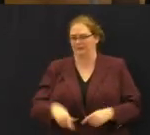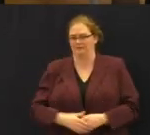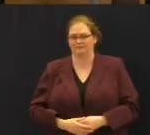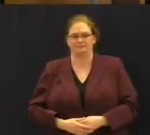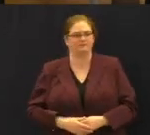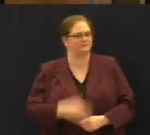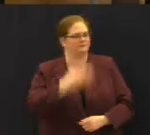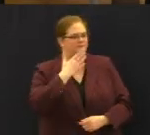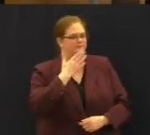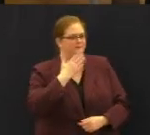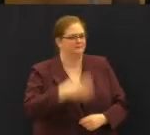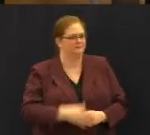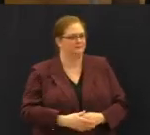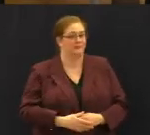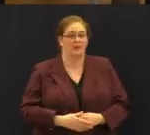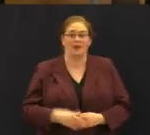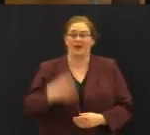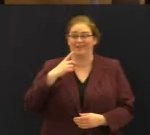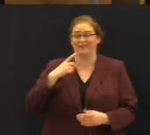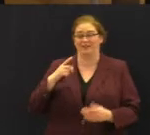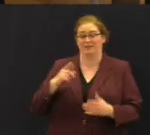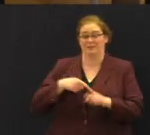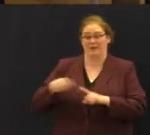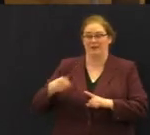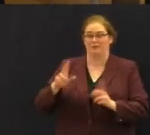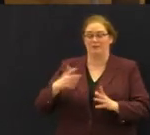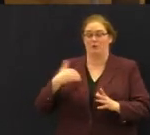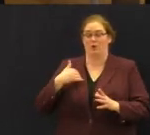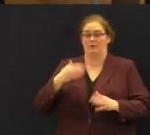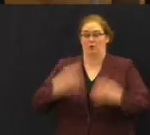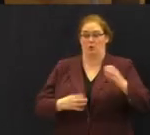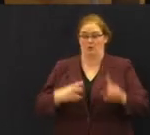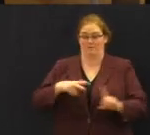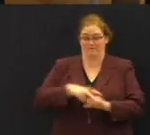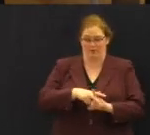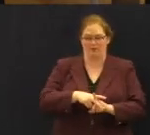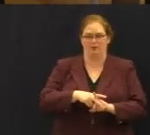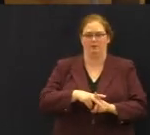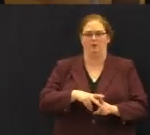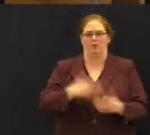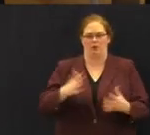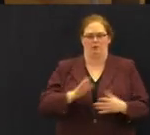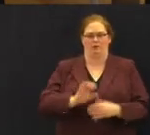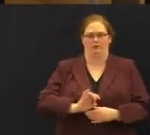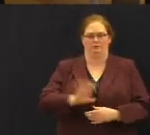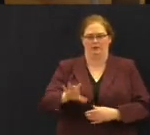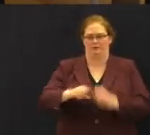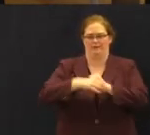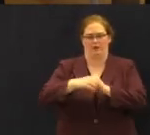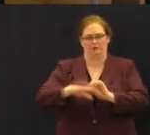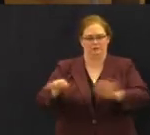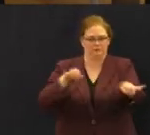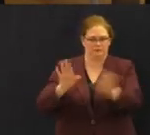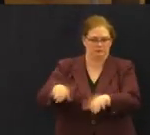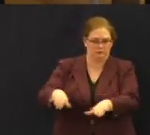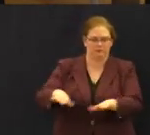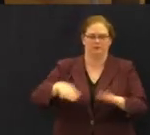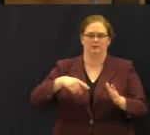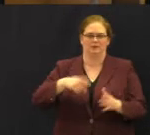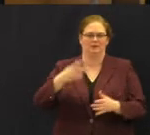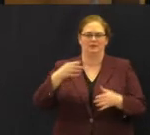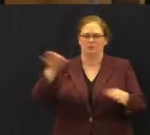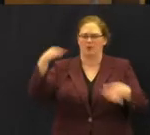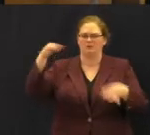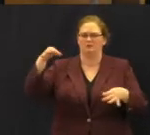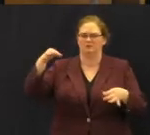thank you. But I think the main thing is that those who actually have a filing get a big flyer that, advertises it pretty clear, a full one-page flyer with all